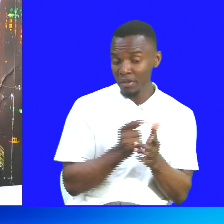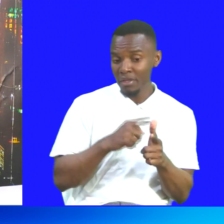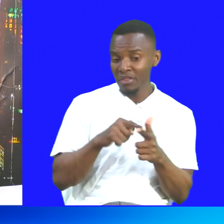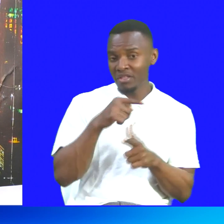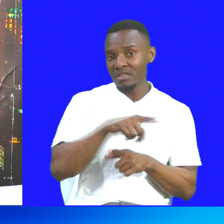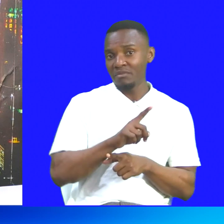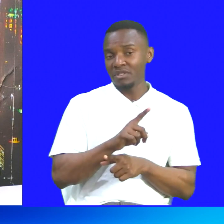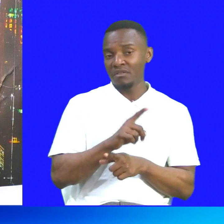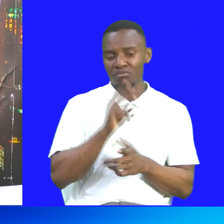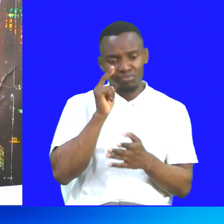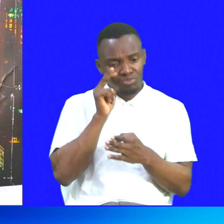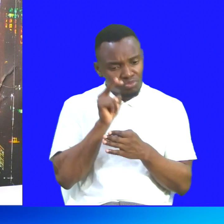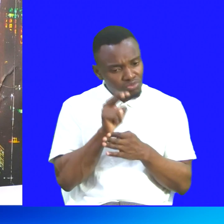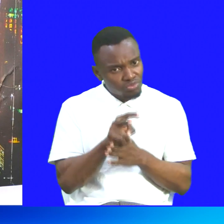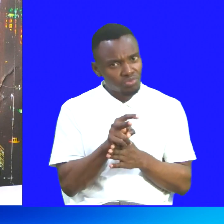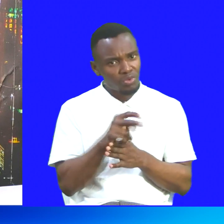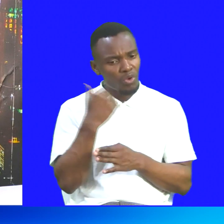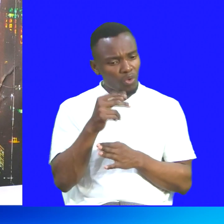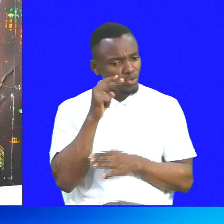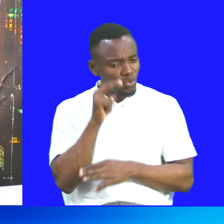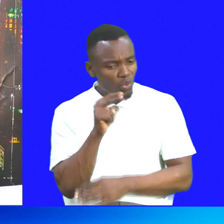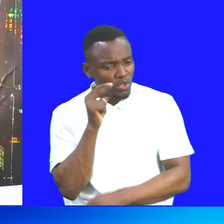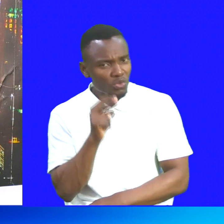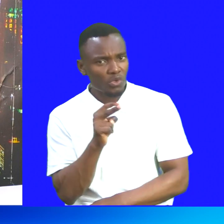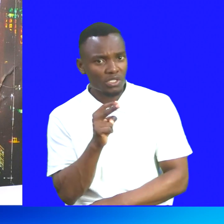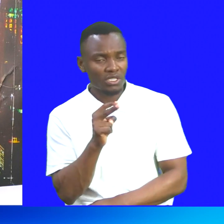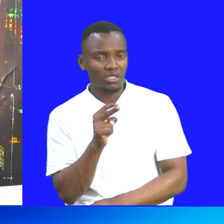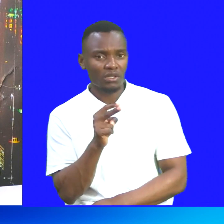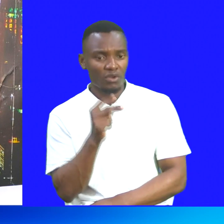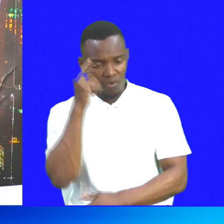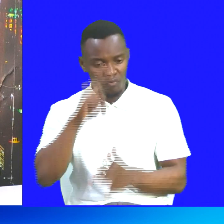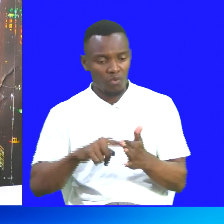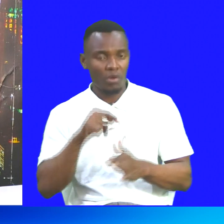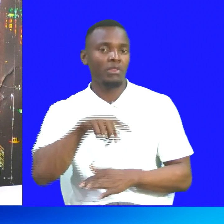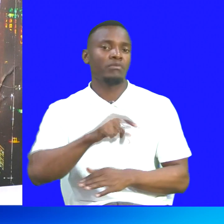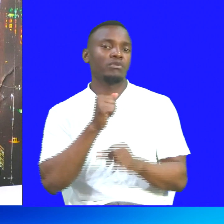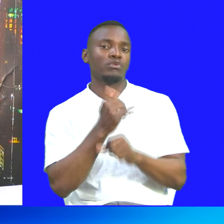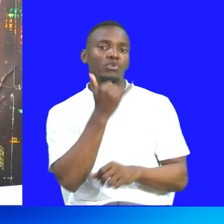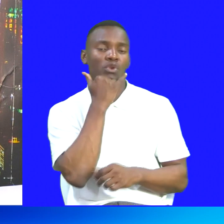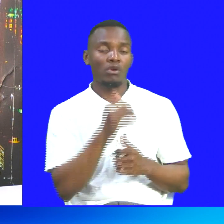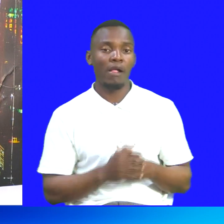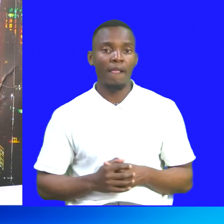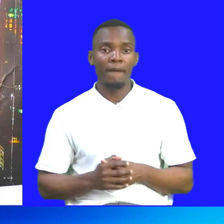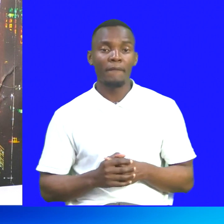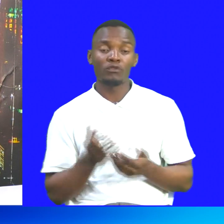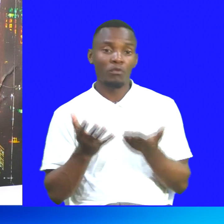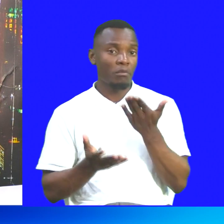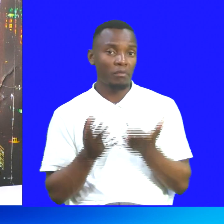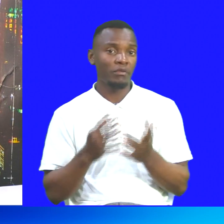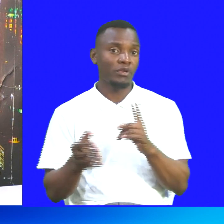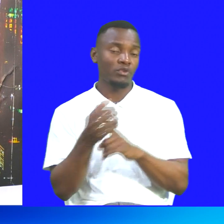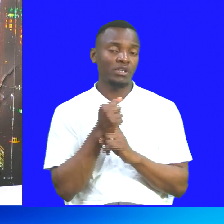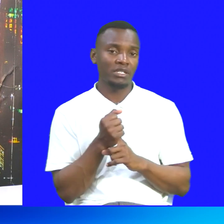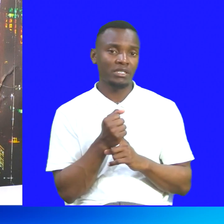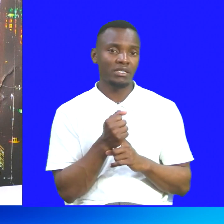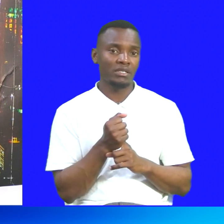keen and they keep an eye on them in case they mess up. You may find that